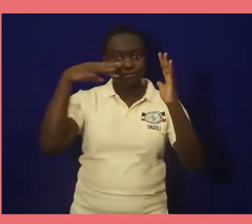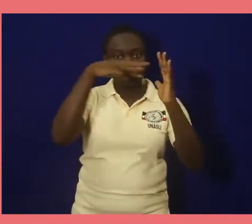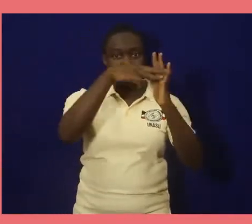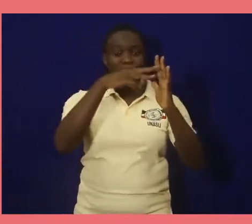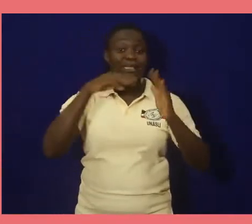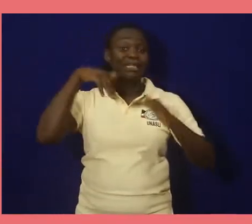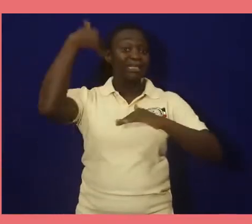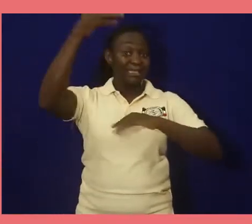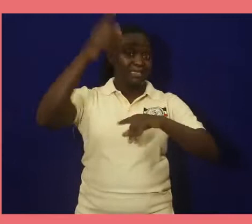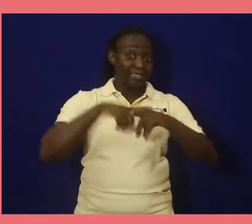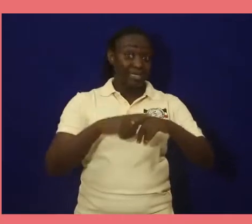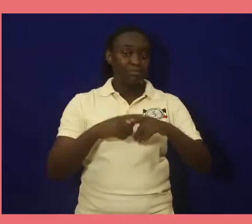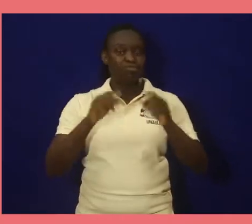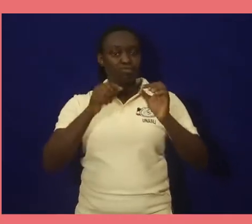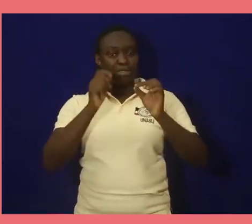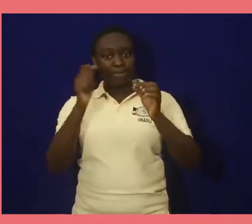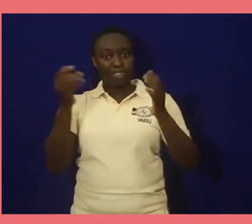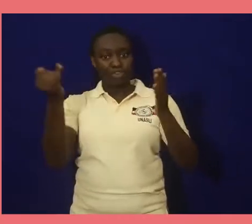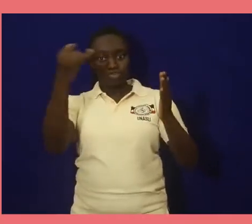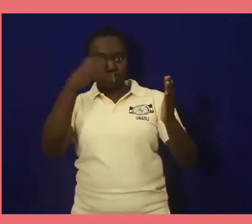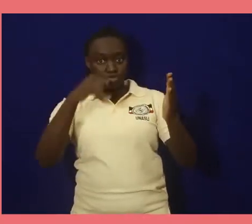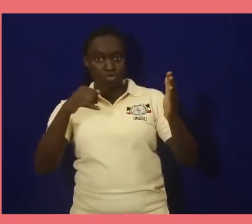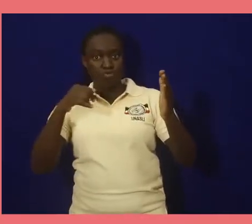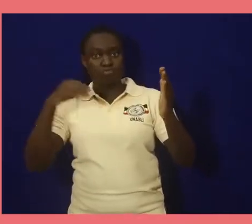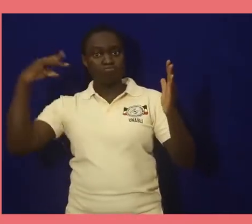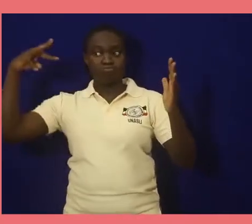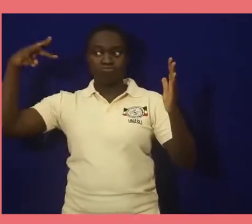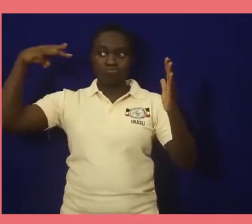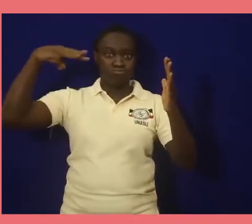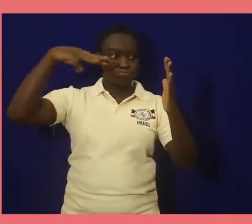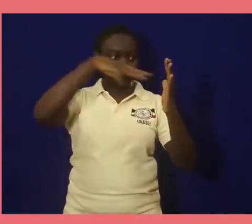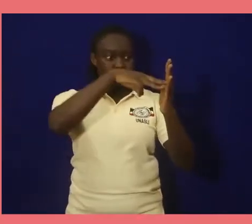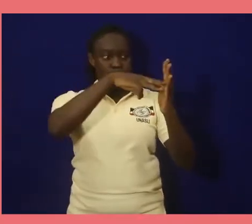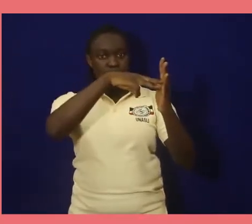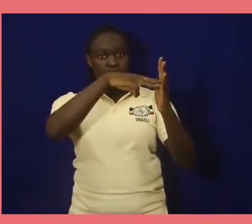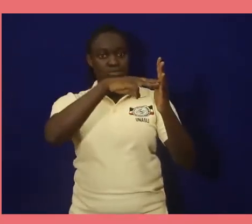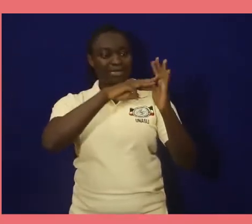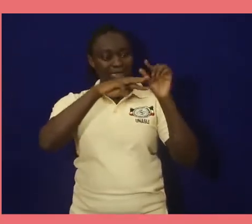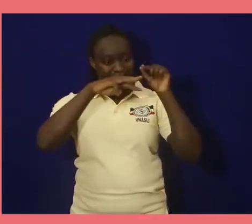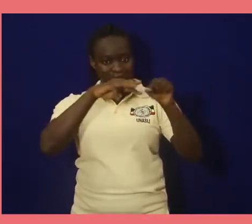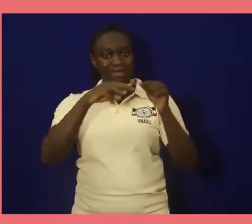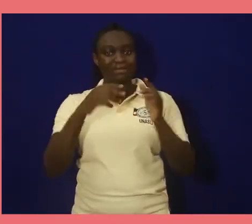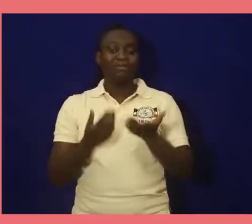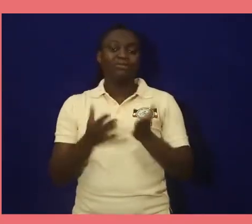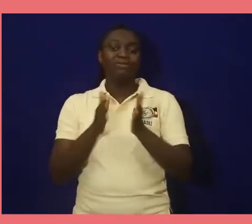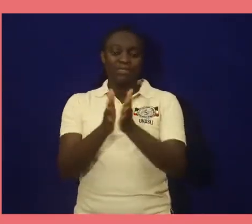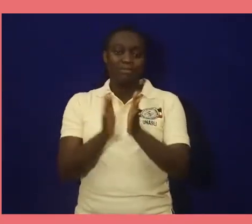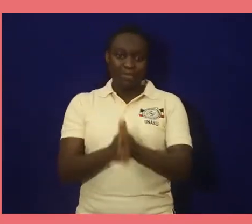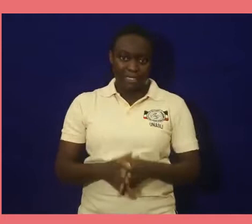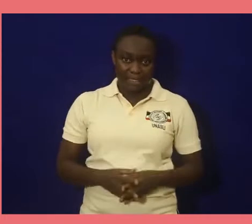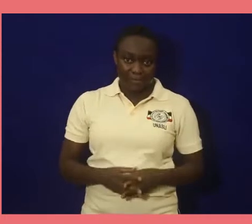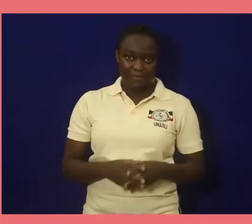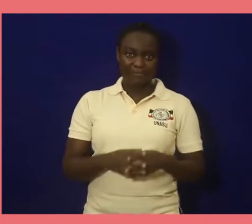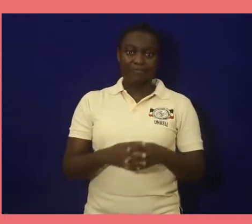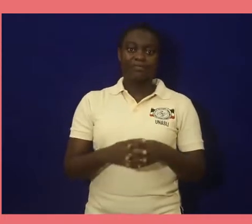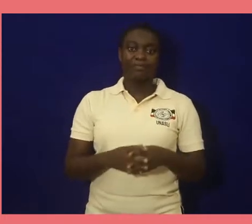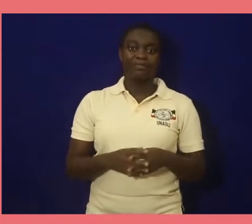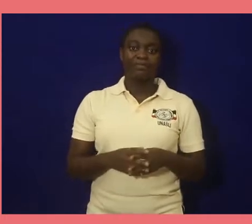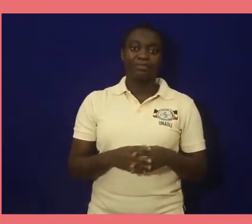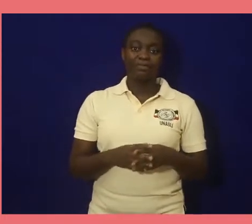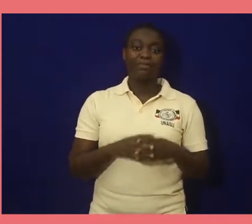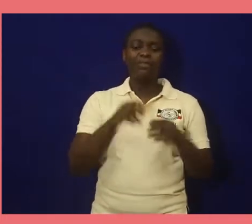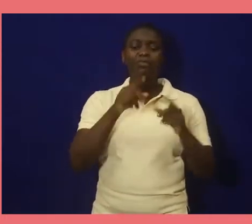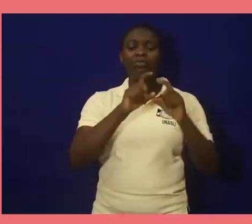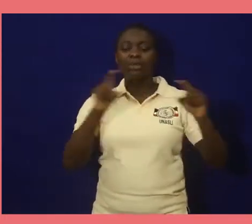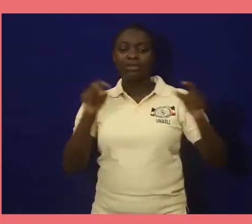lesson. We shall draw rays to define that other component, principal focus. So for